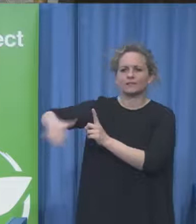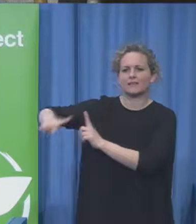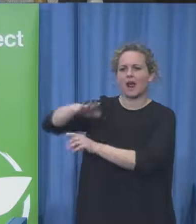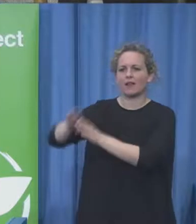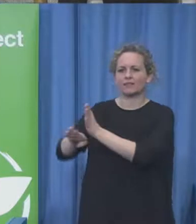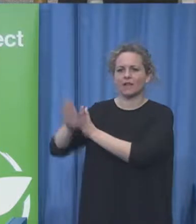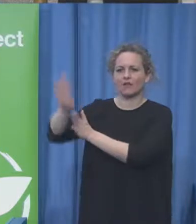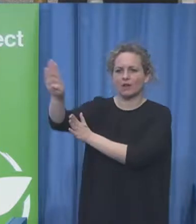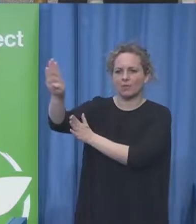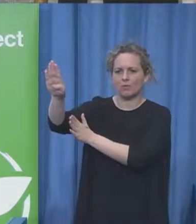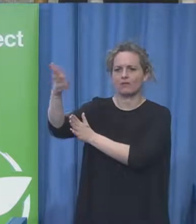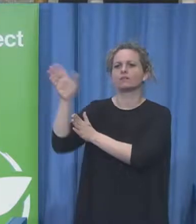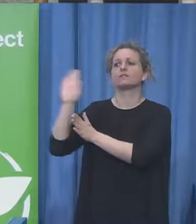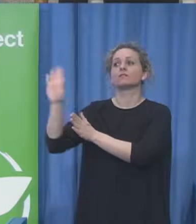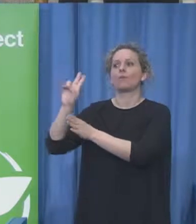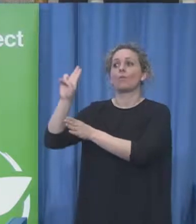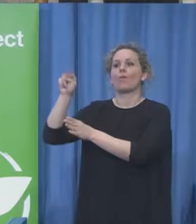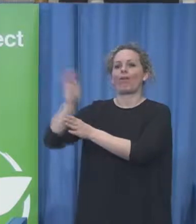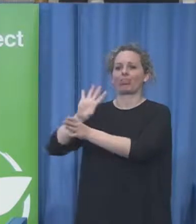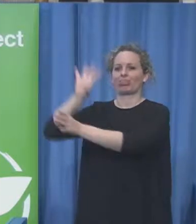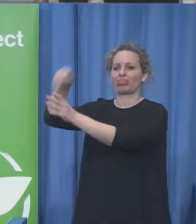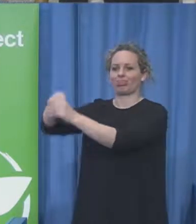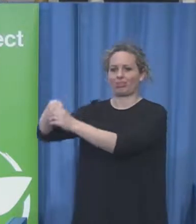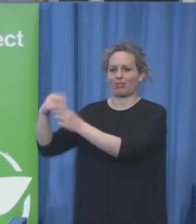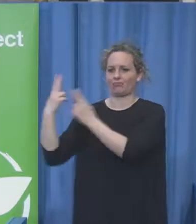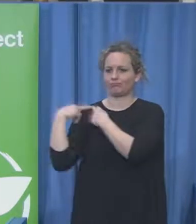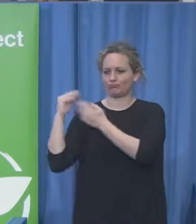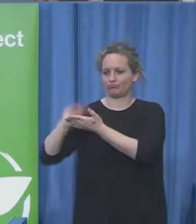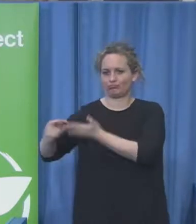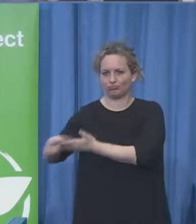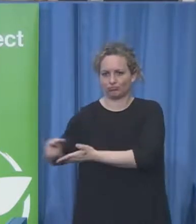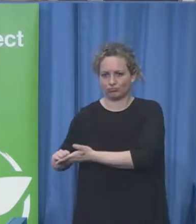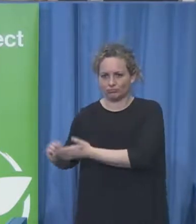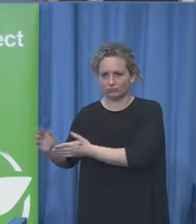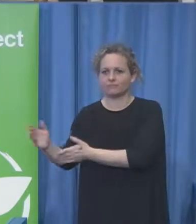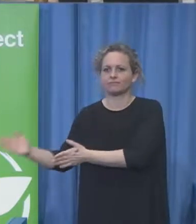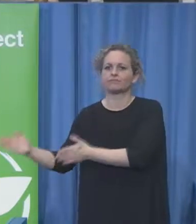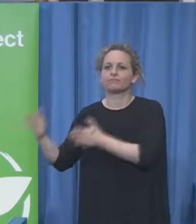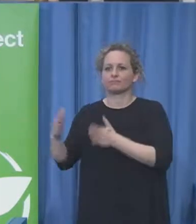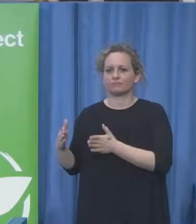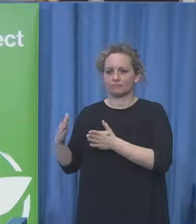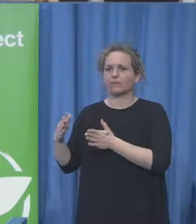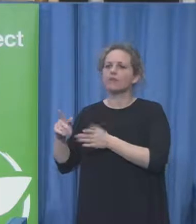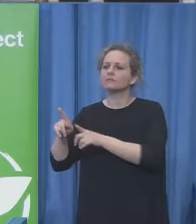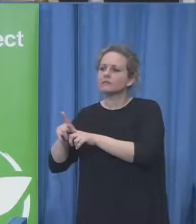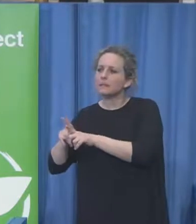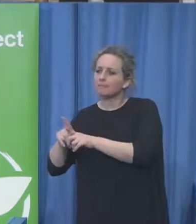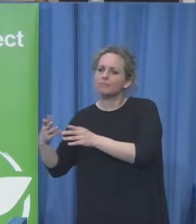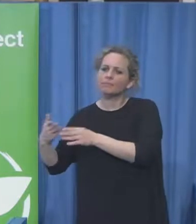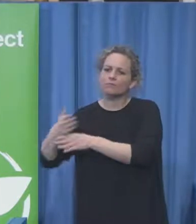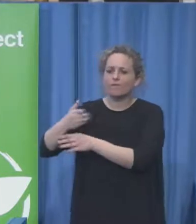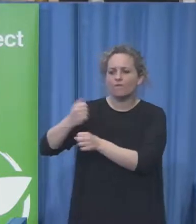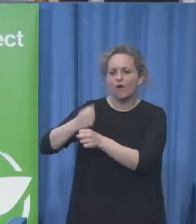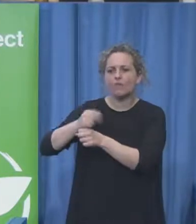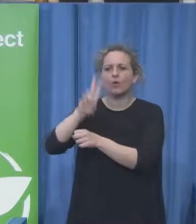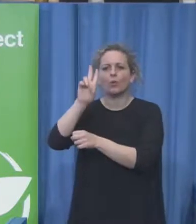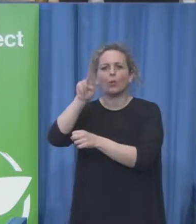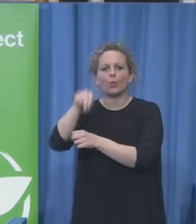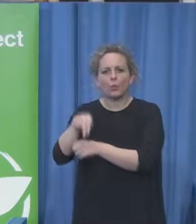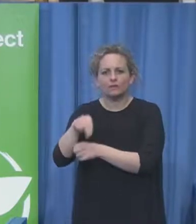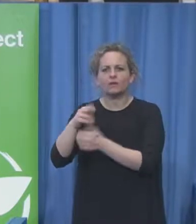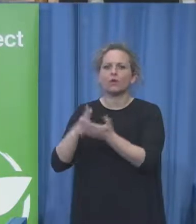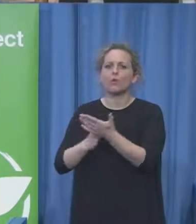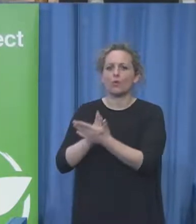for the Convention on the Rights of Persons with Disabilities. Eric, please share with us your main takeaways, but please